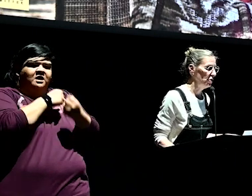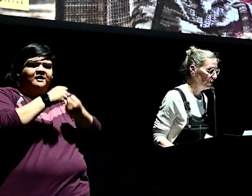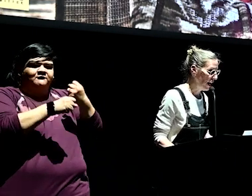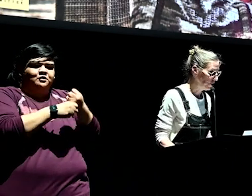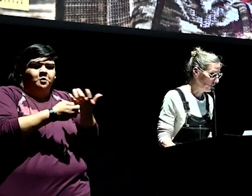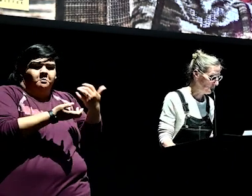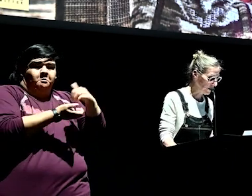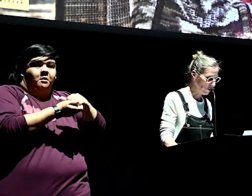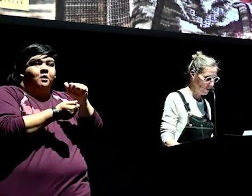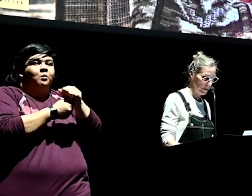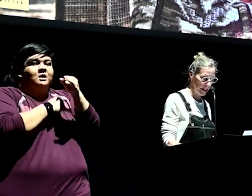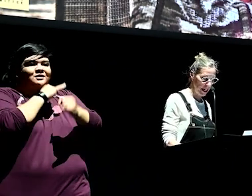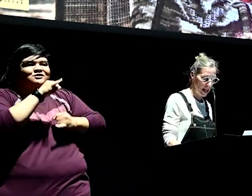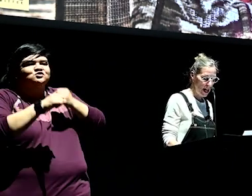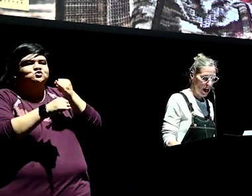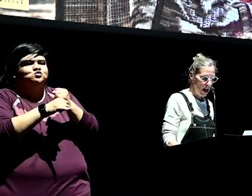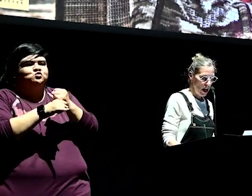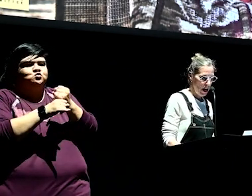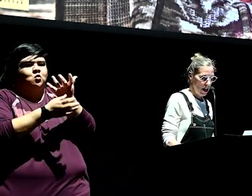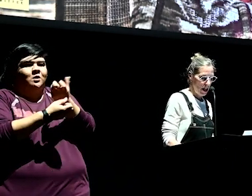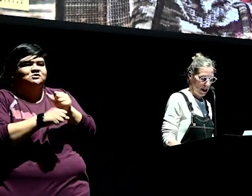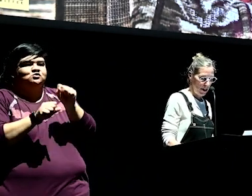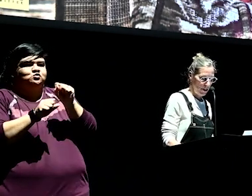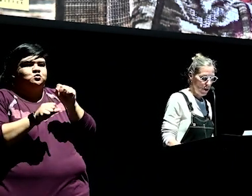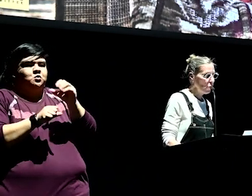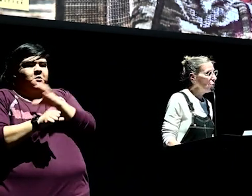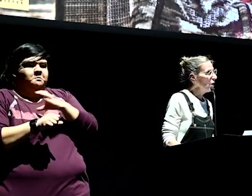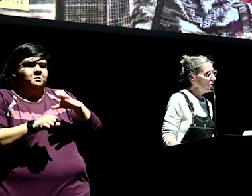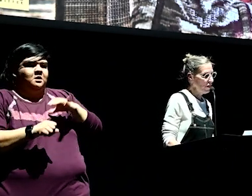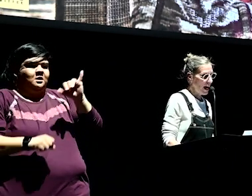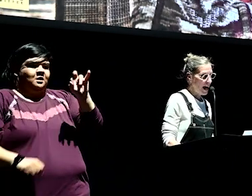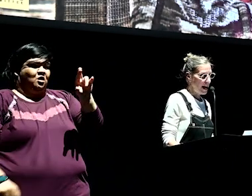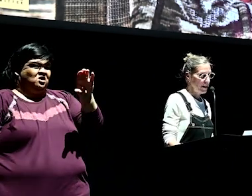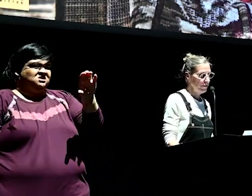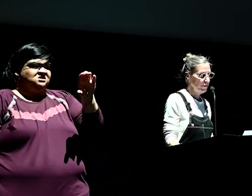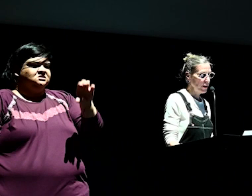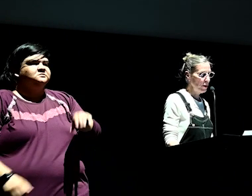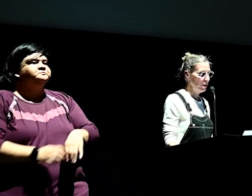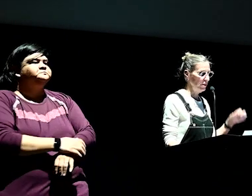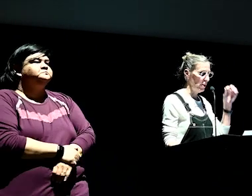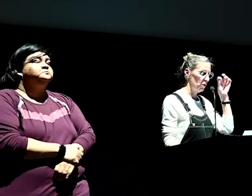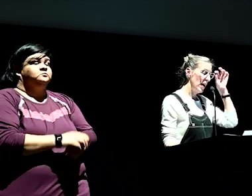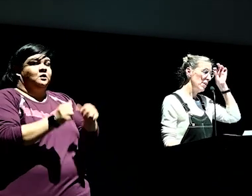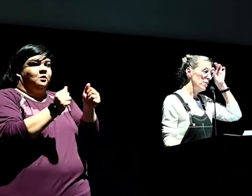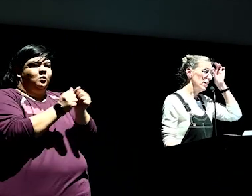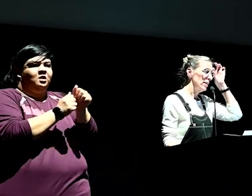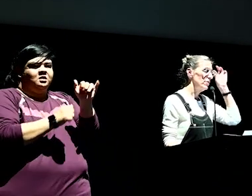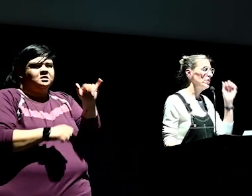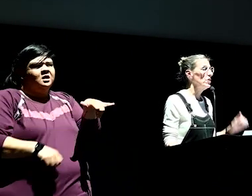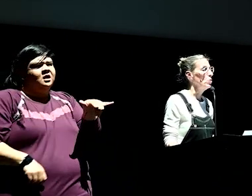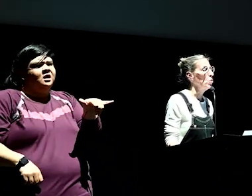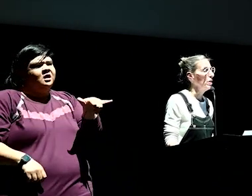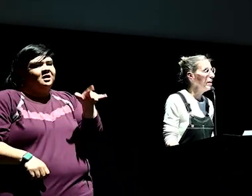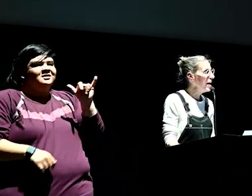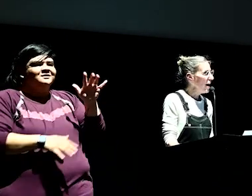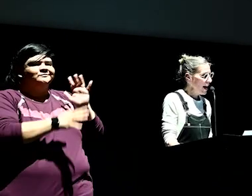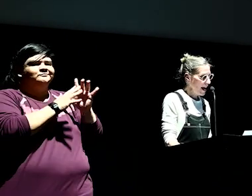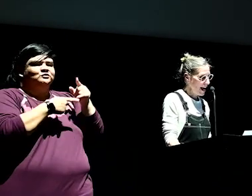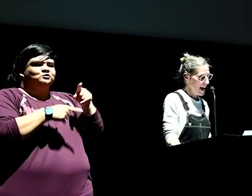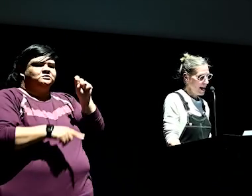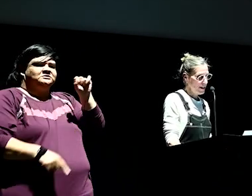the International Rescue Committee. And with that, it was around the Syrian